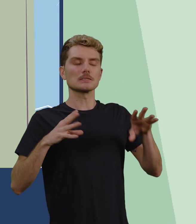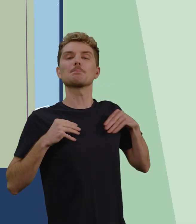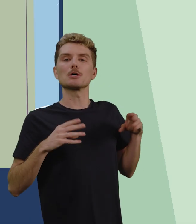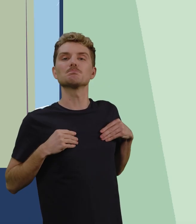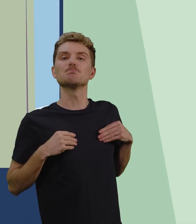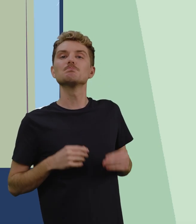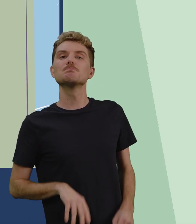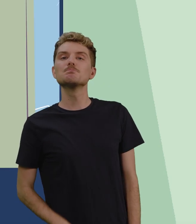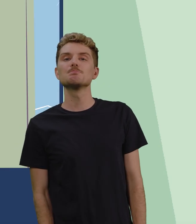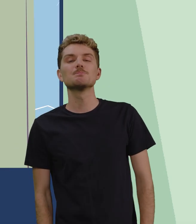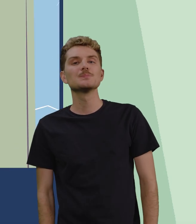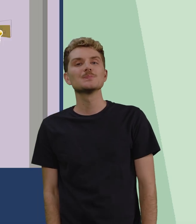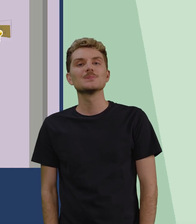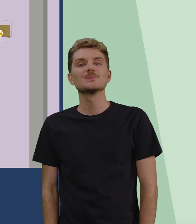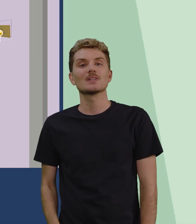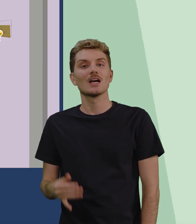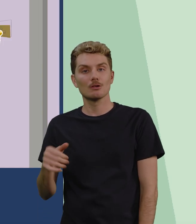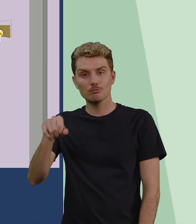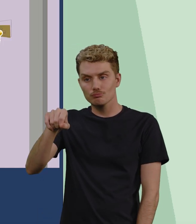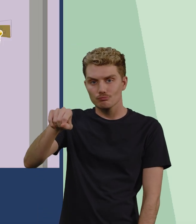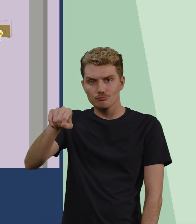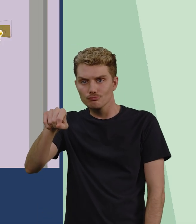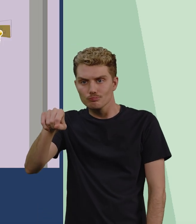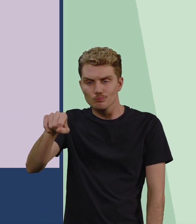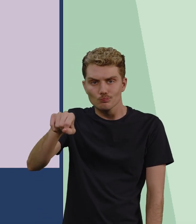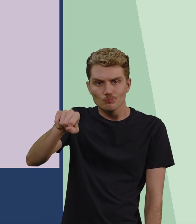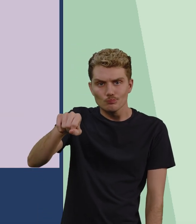This is acceptable.